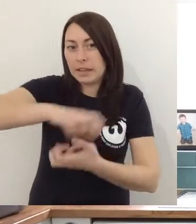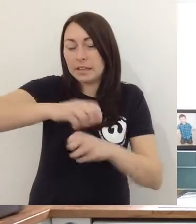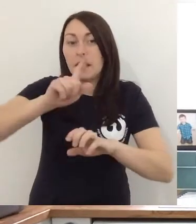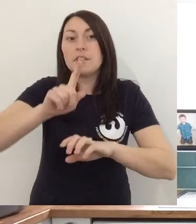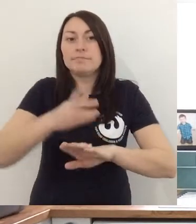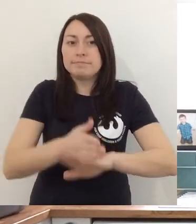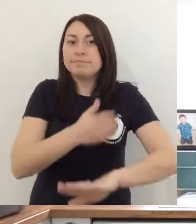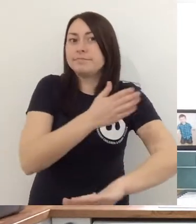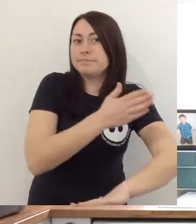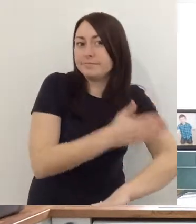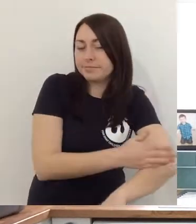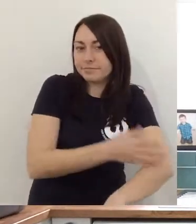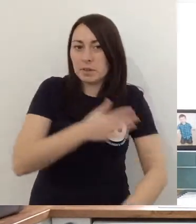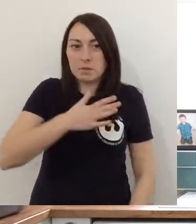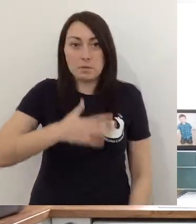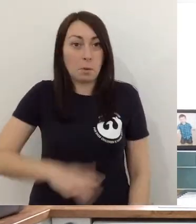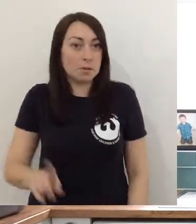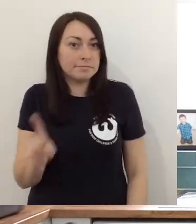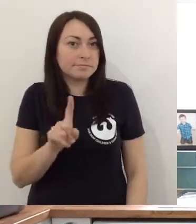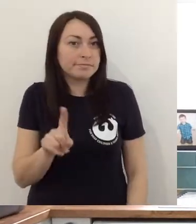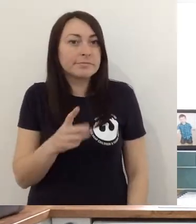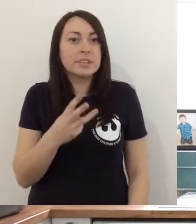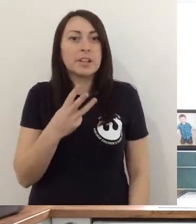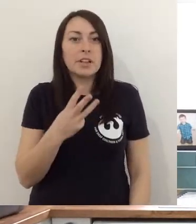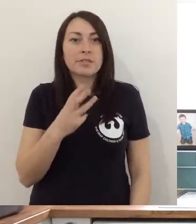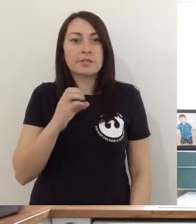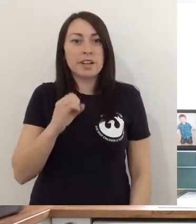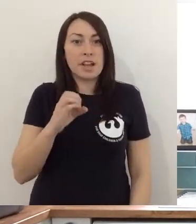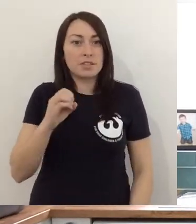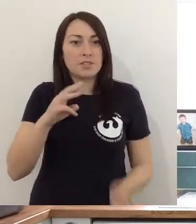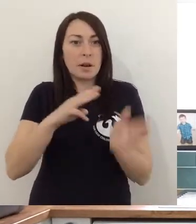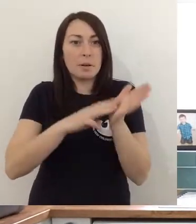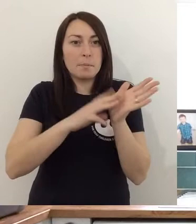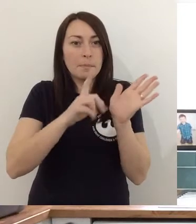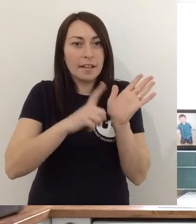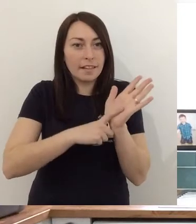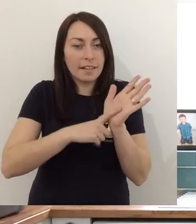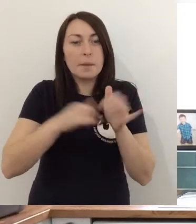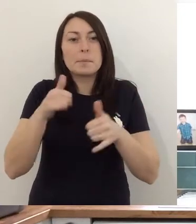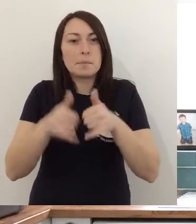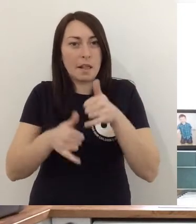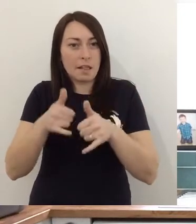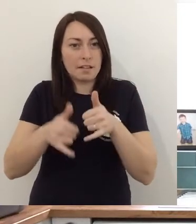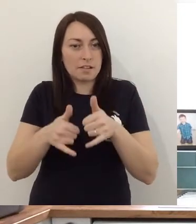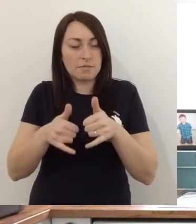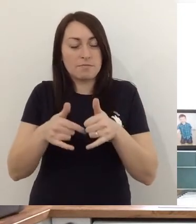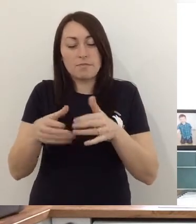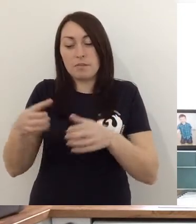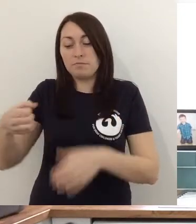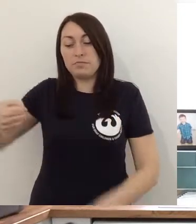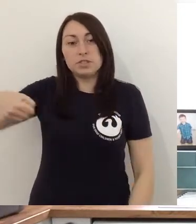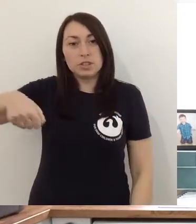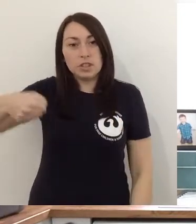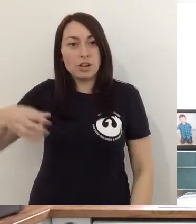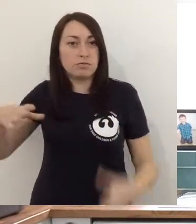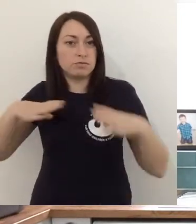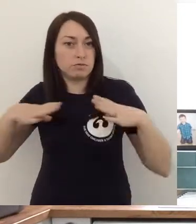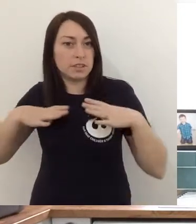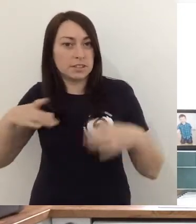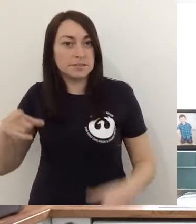Before we mix any of that, what we also want to do is get 300 ml of milk already in a